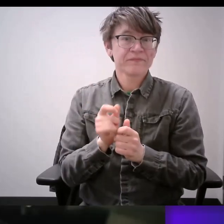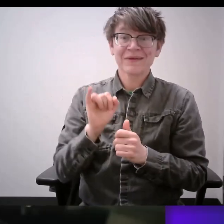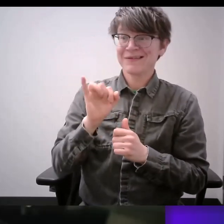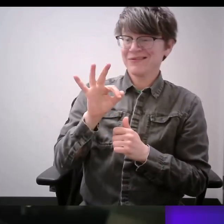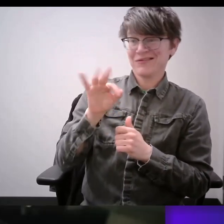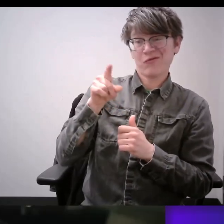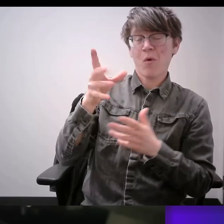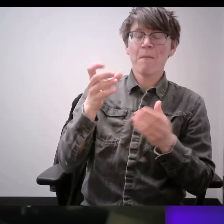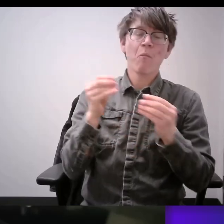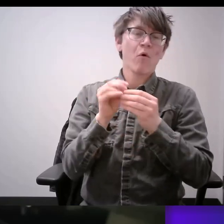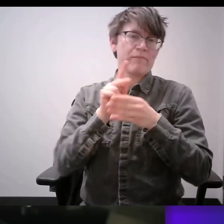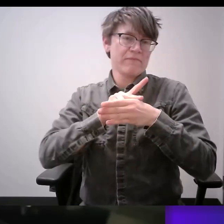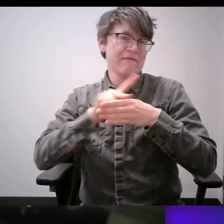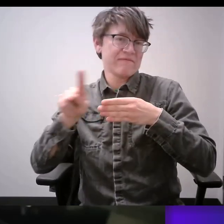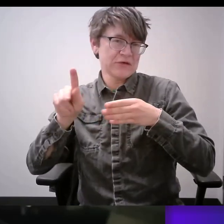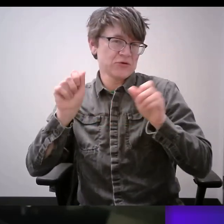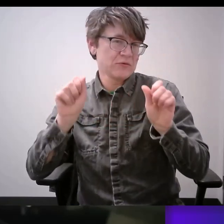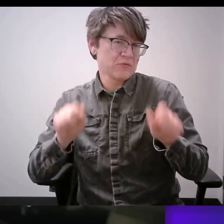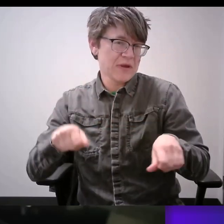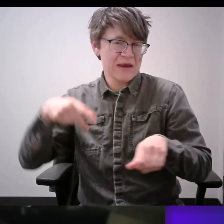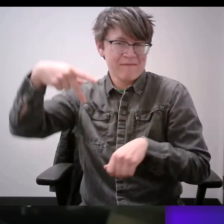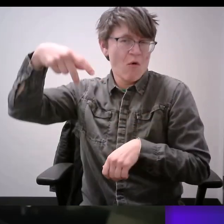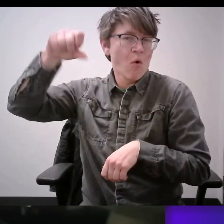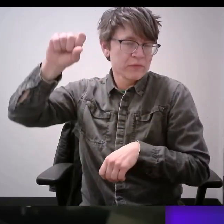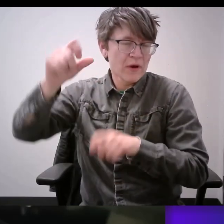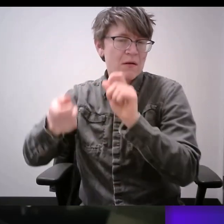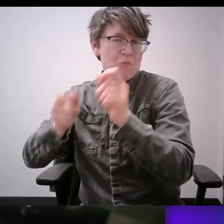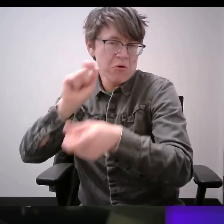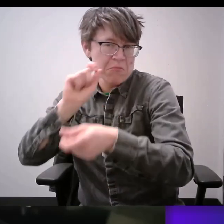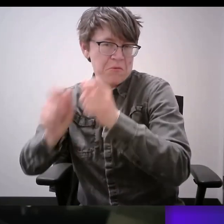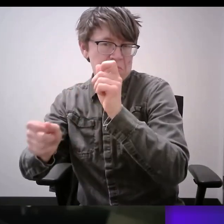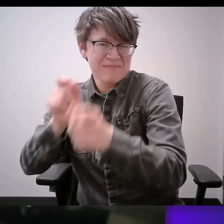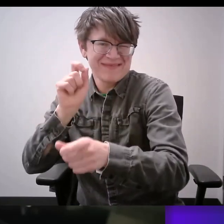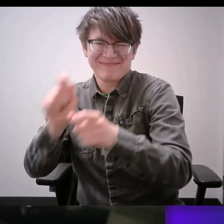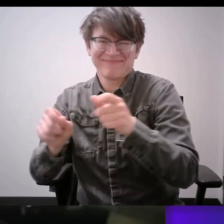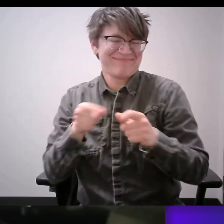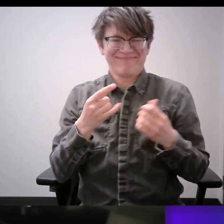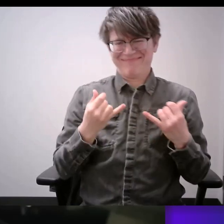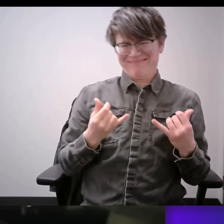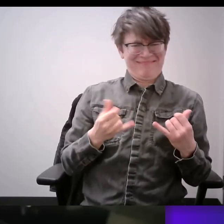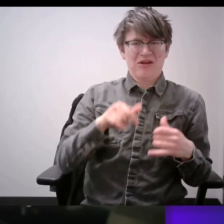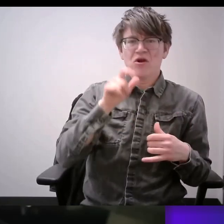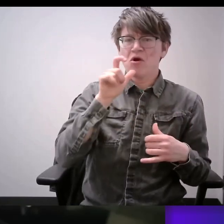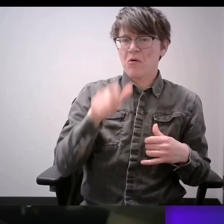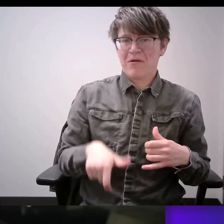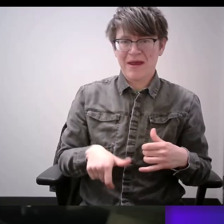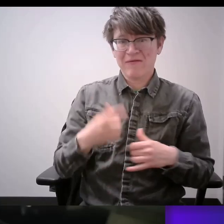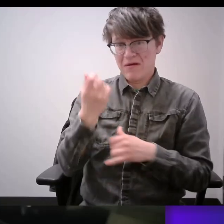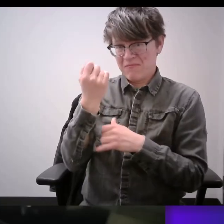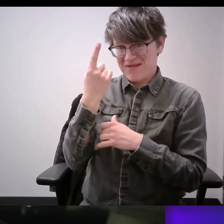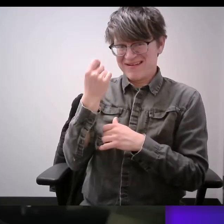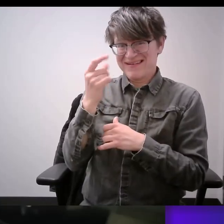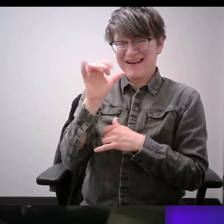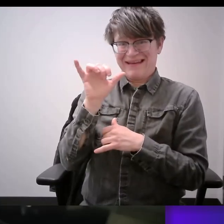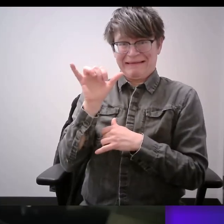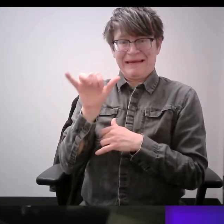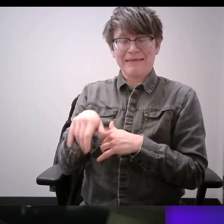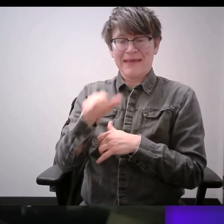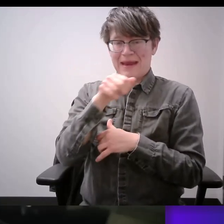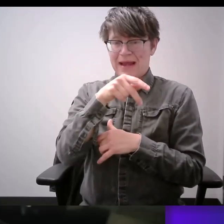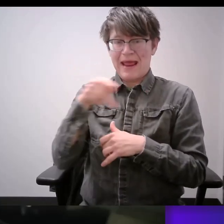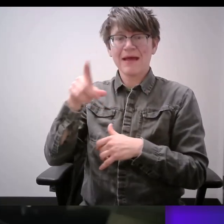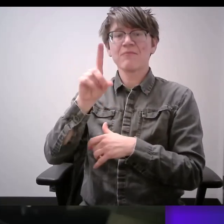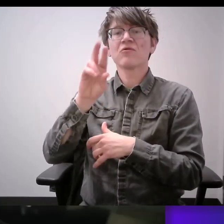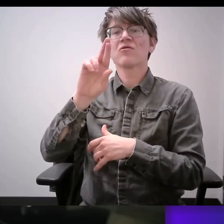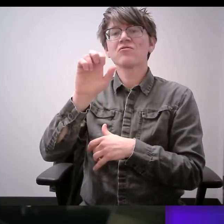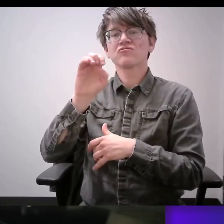going the professional route. You're going to start doing this as your job. But just understand that the software there for Dragon Frame is $300.